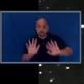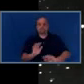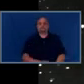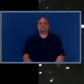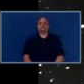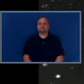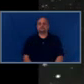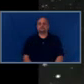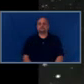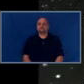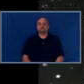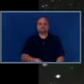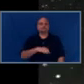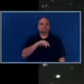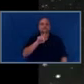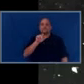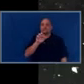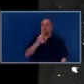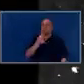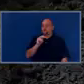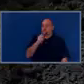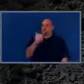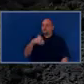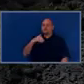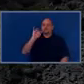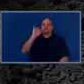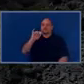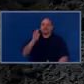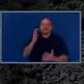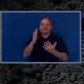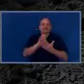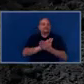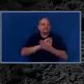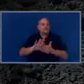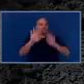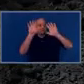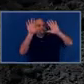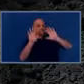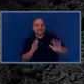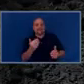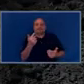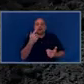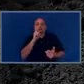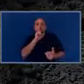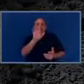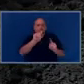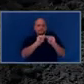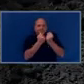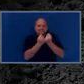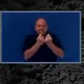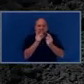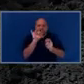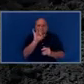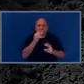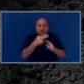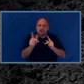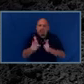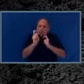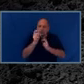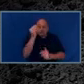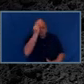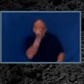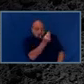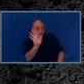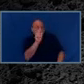That is amazing. And it's so astonishing that your team was actually able to put it together so quickly. For our viewers at home, these guys have been up